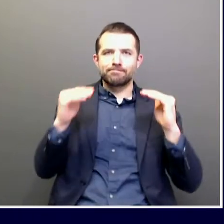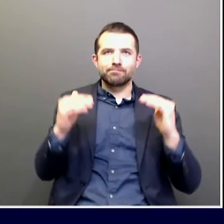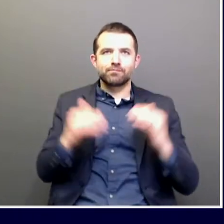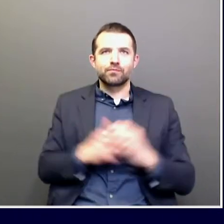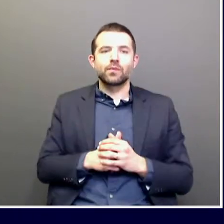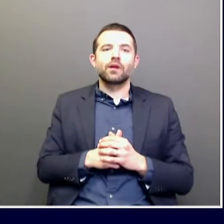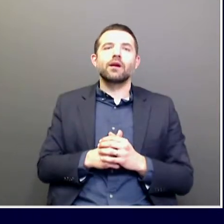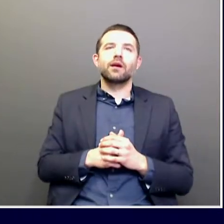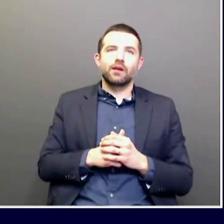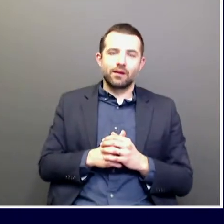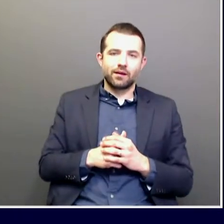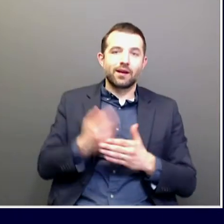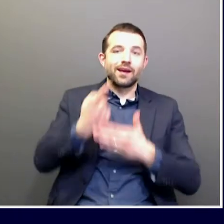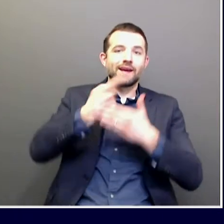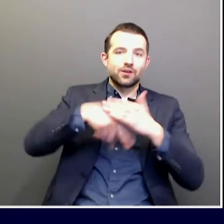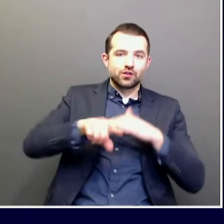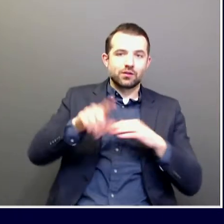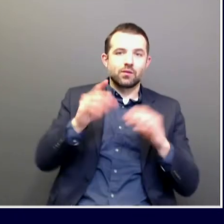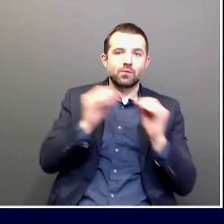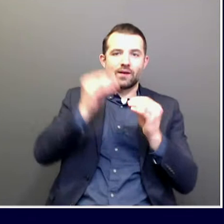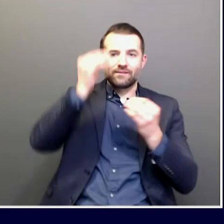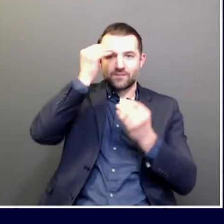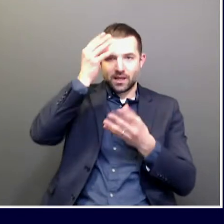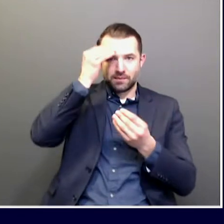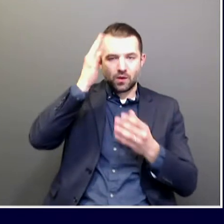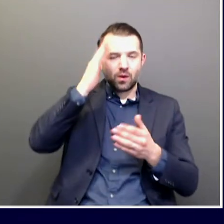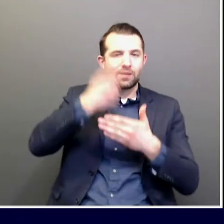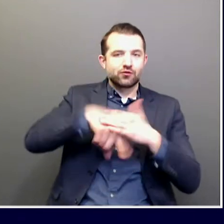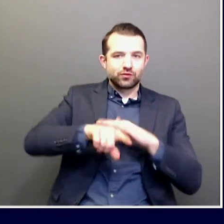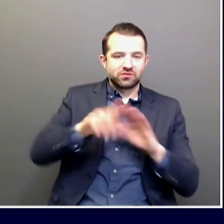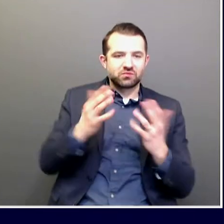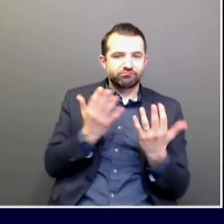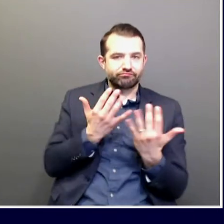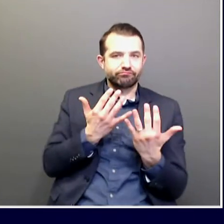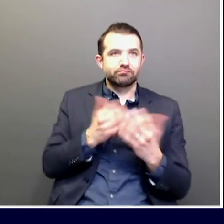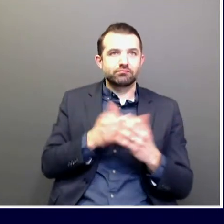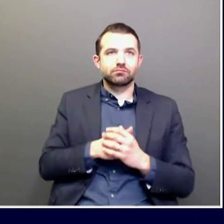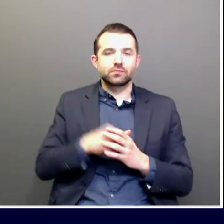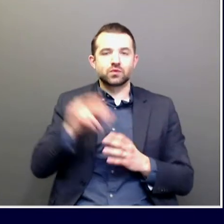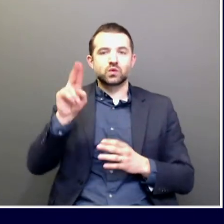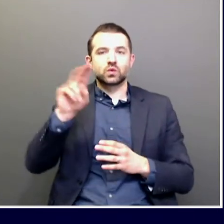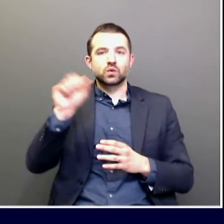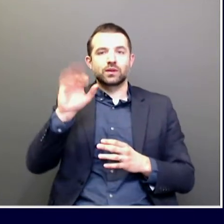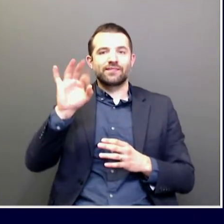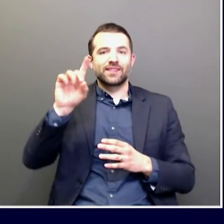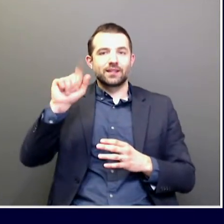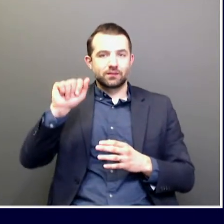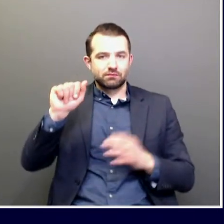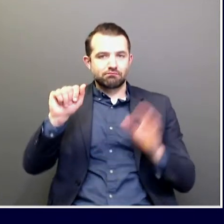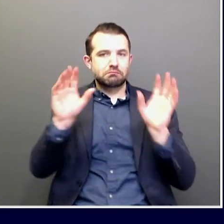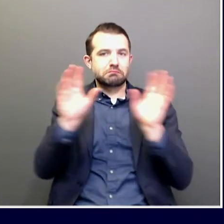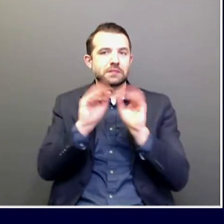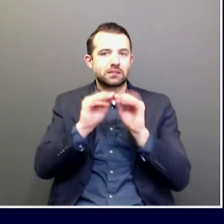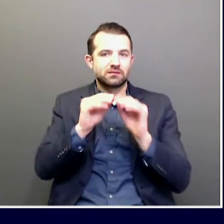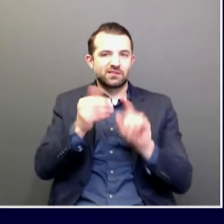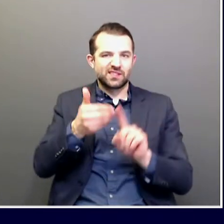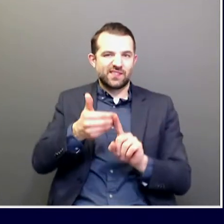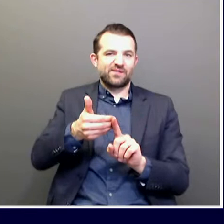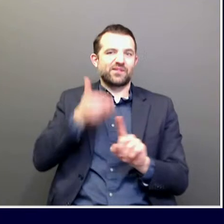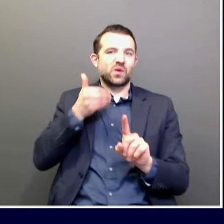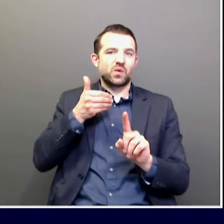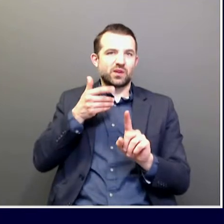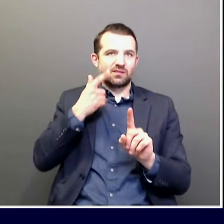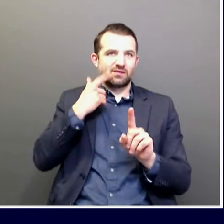referring to is that for the Pfizer vaccine, for the population of kids that were studied from the ages of 2 to